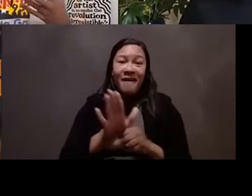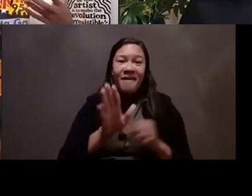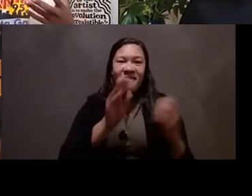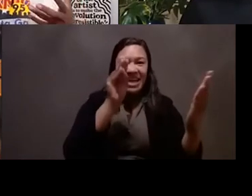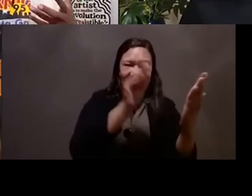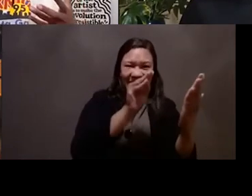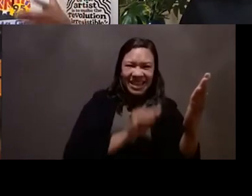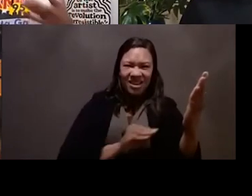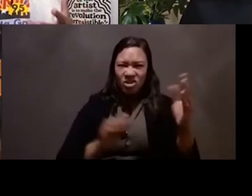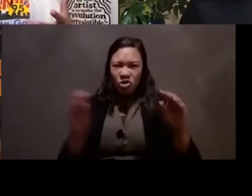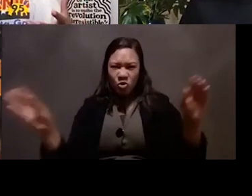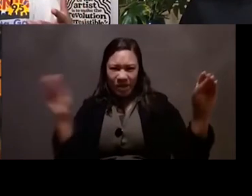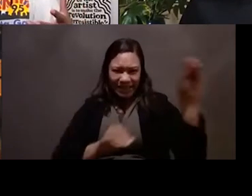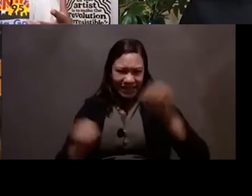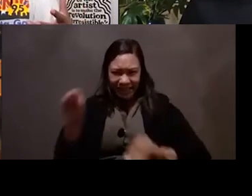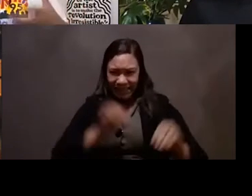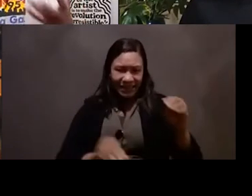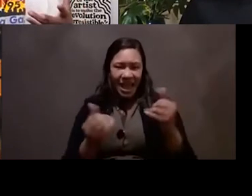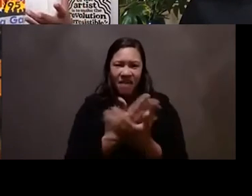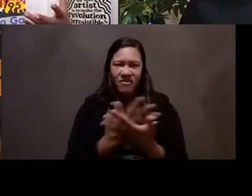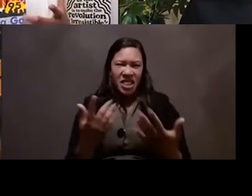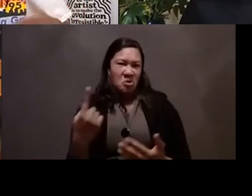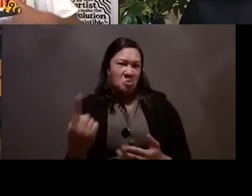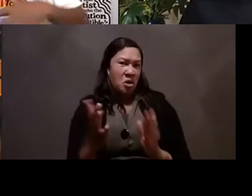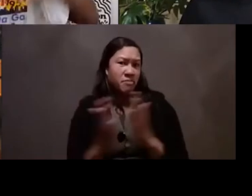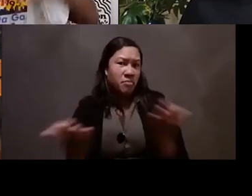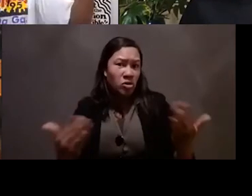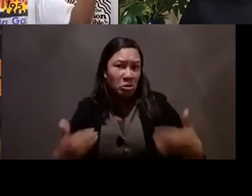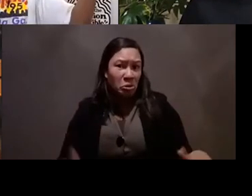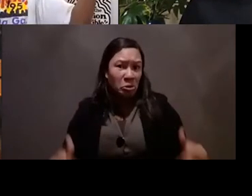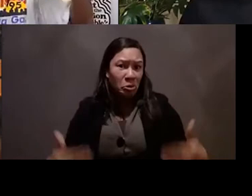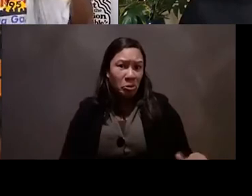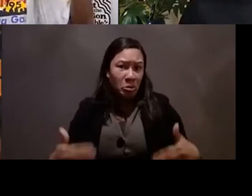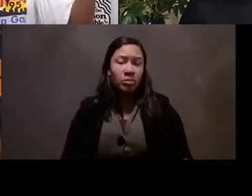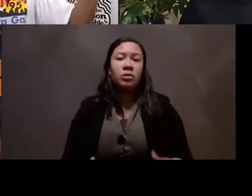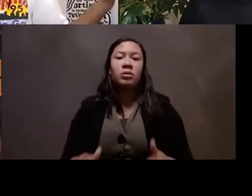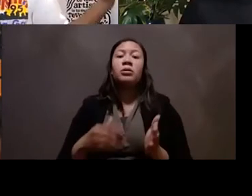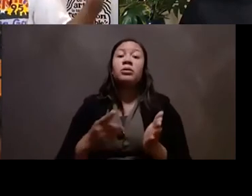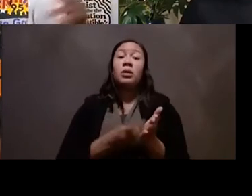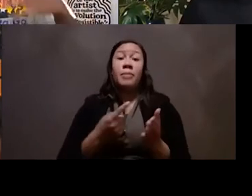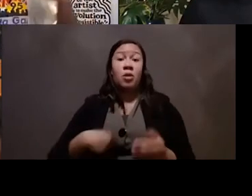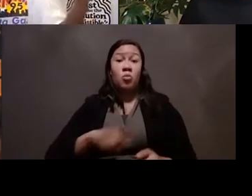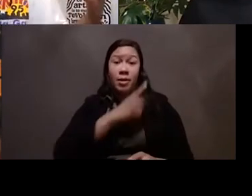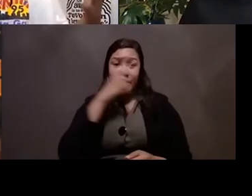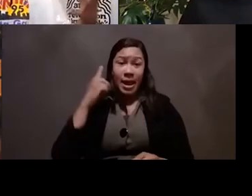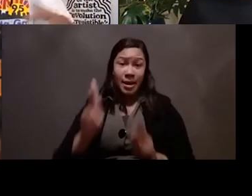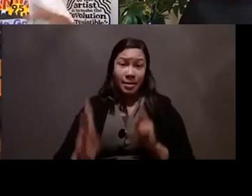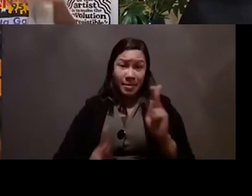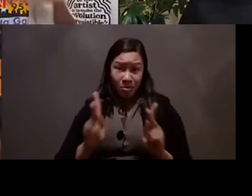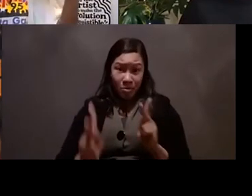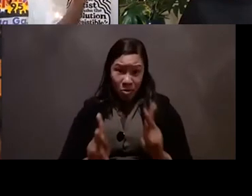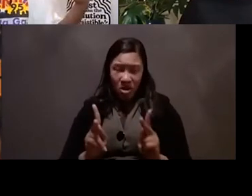Because I think sometimes we find ourselves, especially I think more broadly as Black people, and to quote you